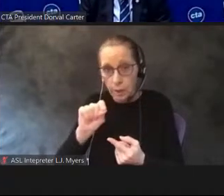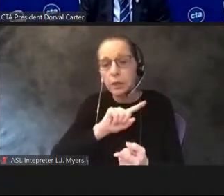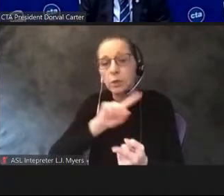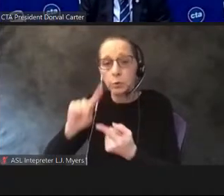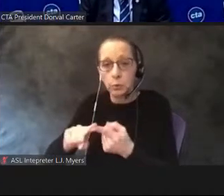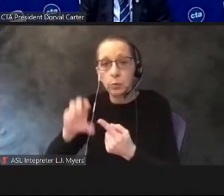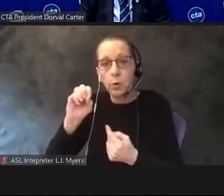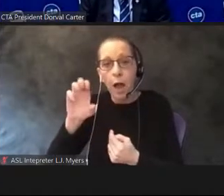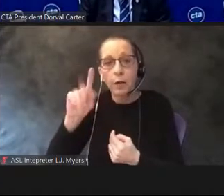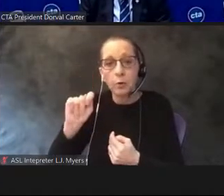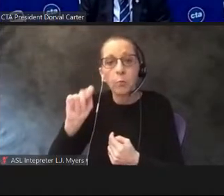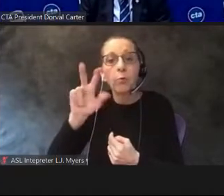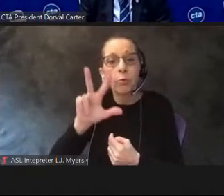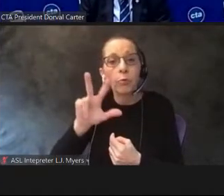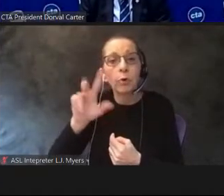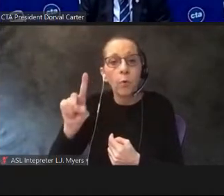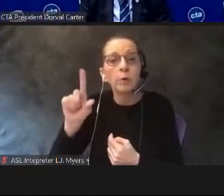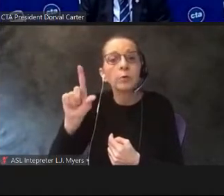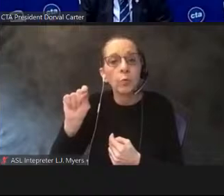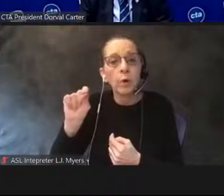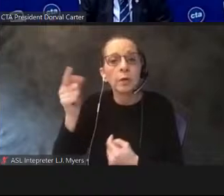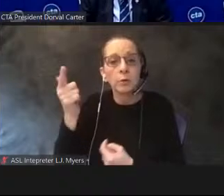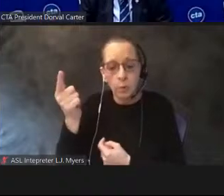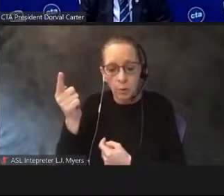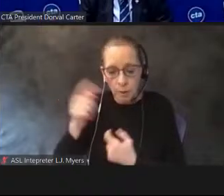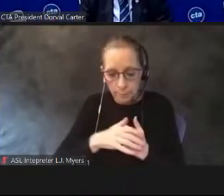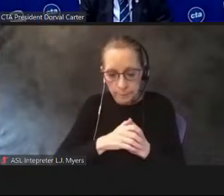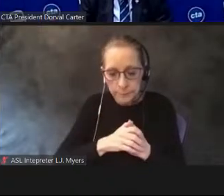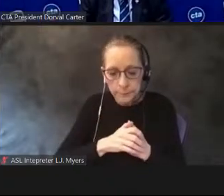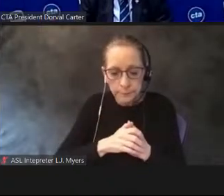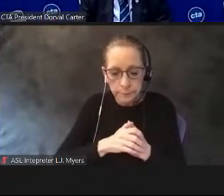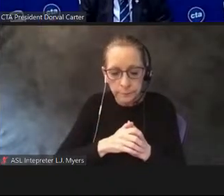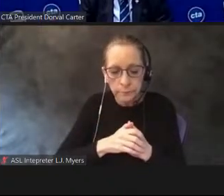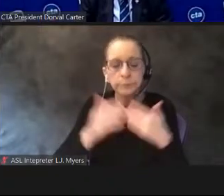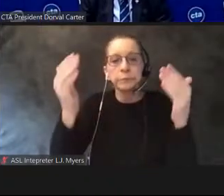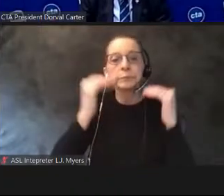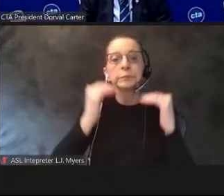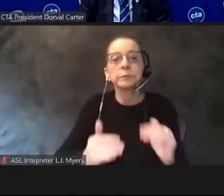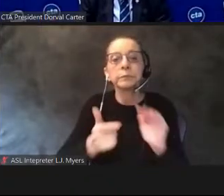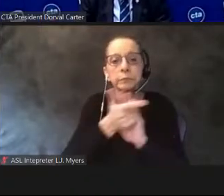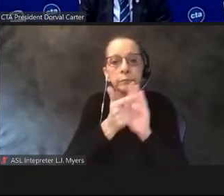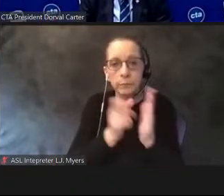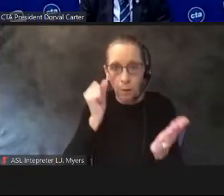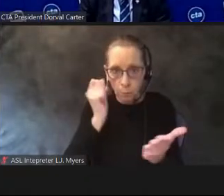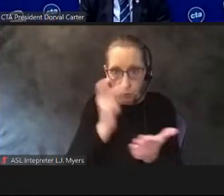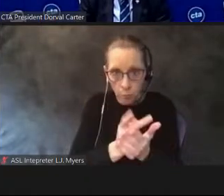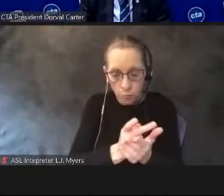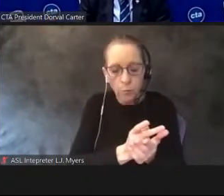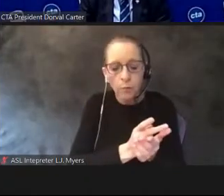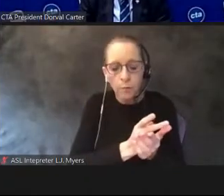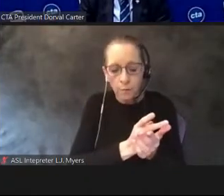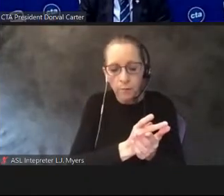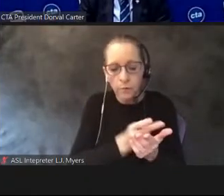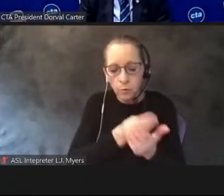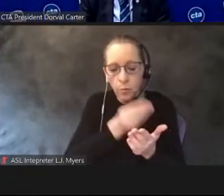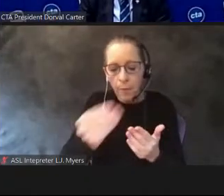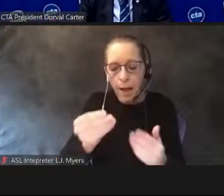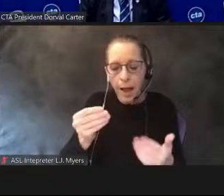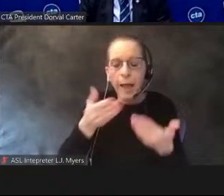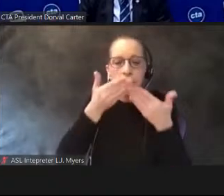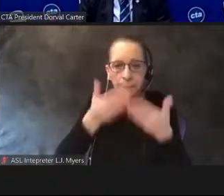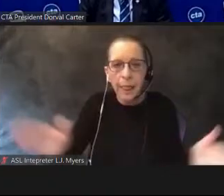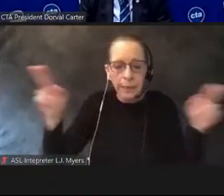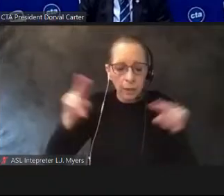through October 31st, 2021. And an ordinance authorizing the purchase of blanket